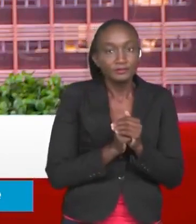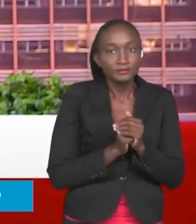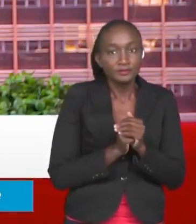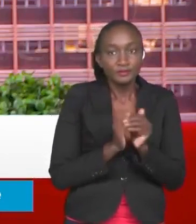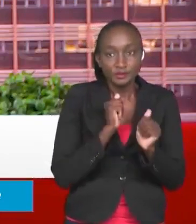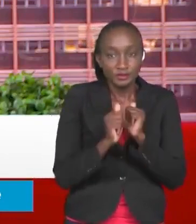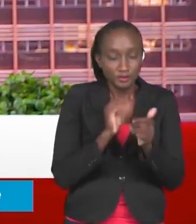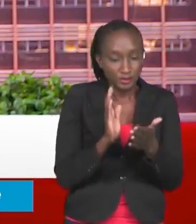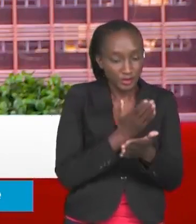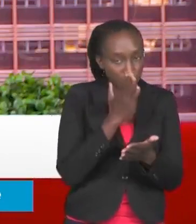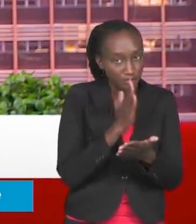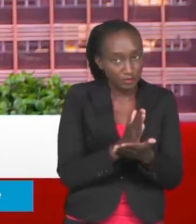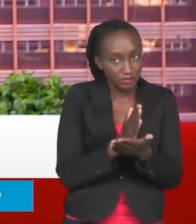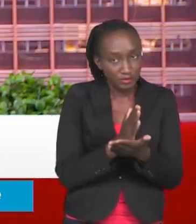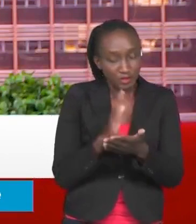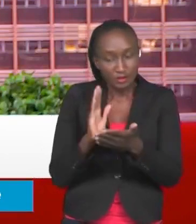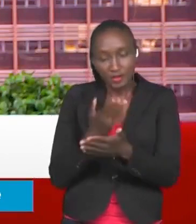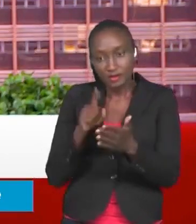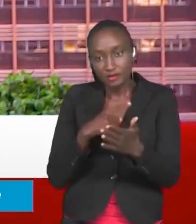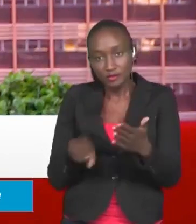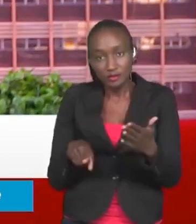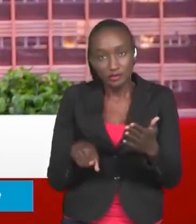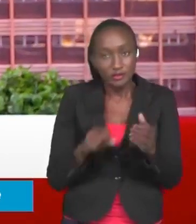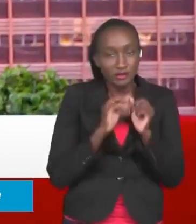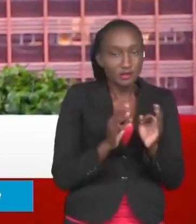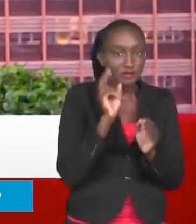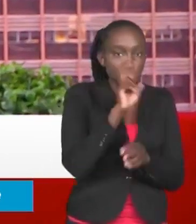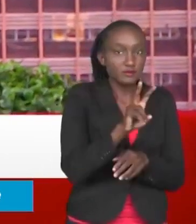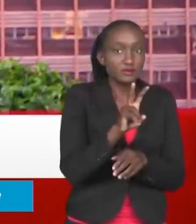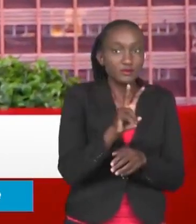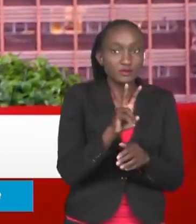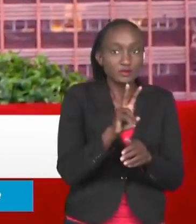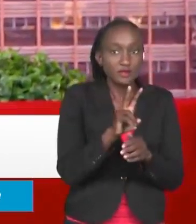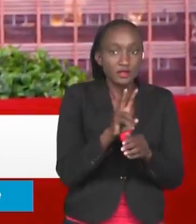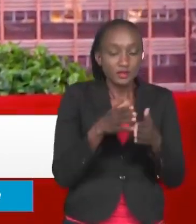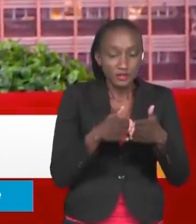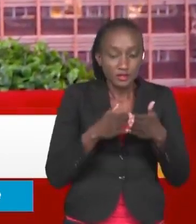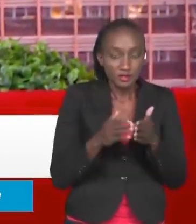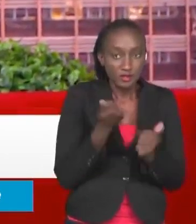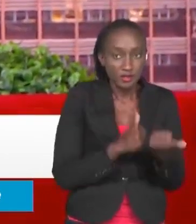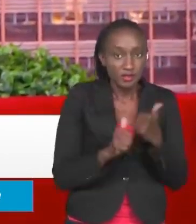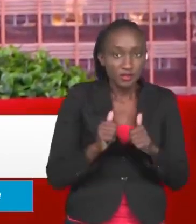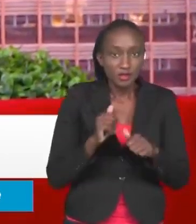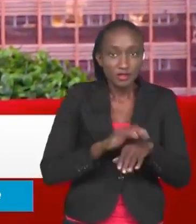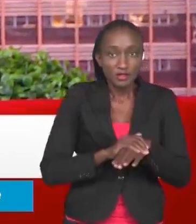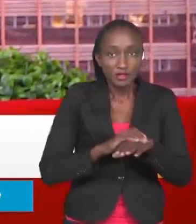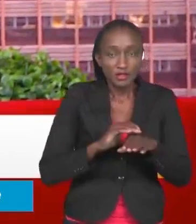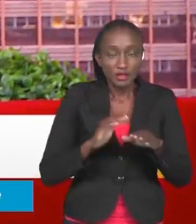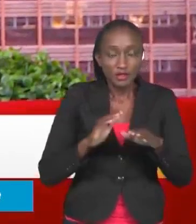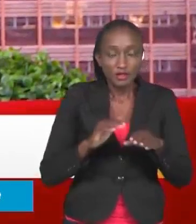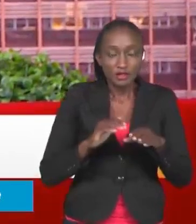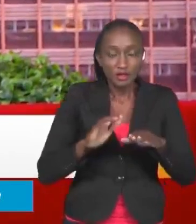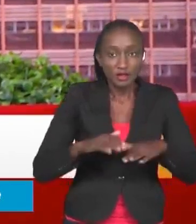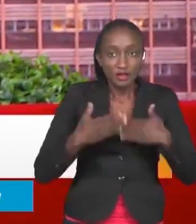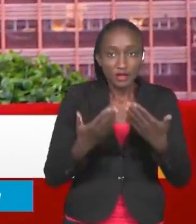which could be partly true and partly false. If you look at the Sexual Offences Act and how it was conceptualized and came